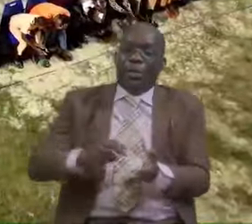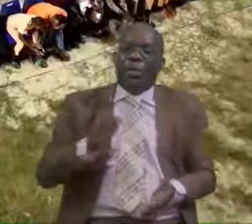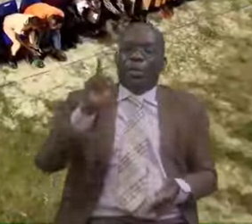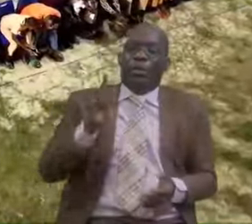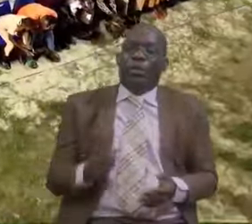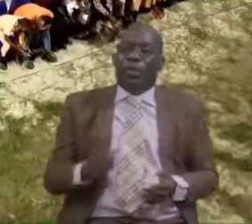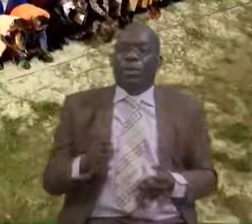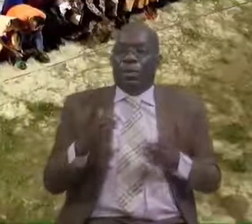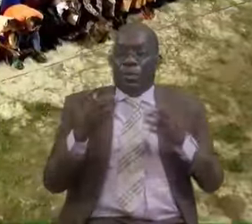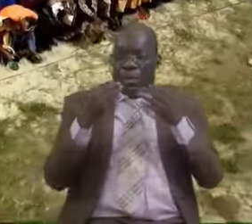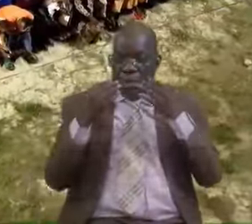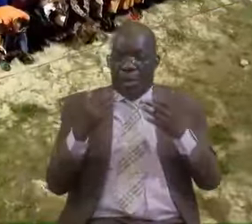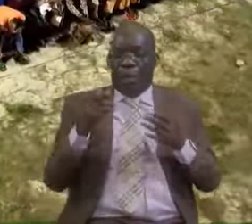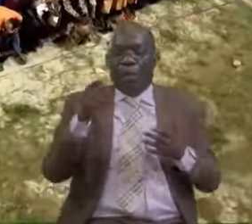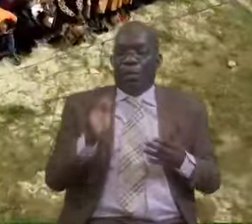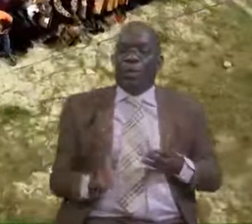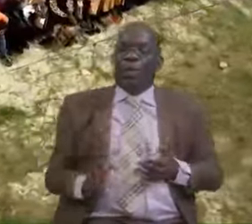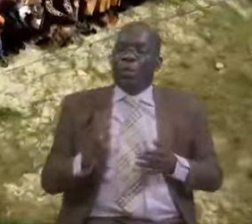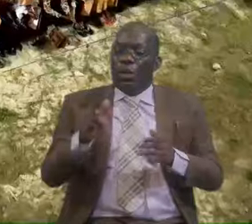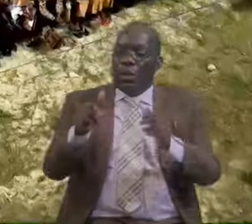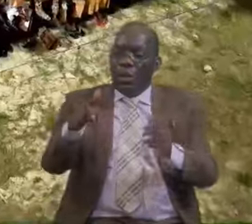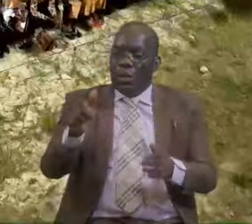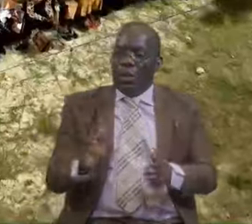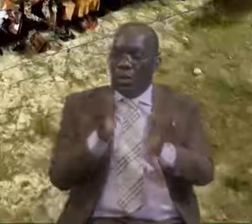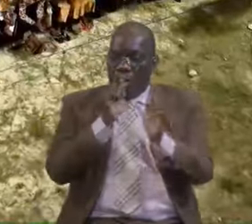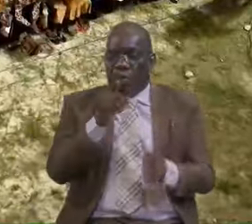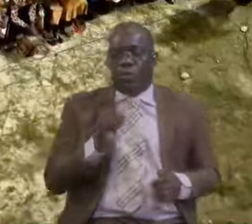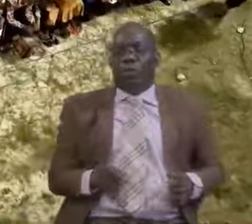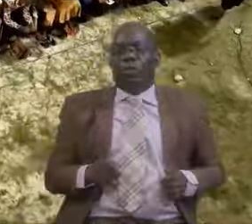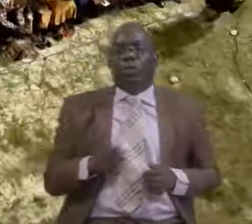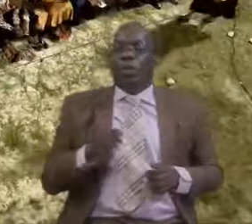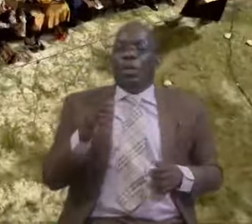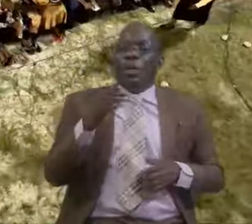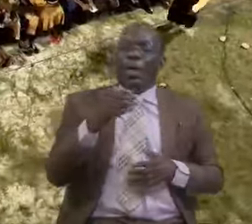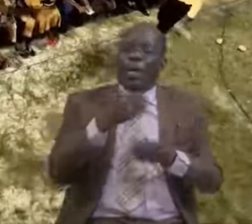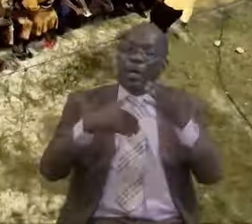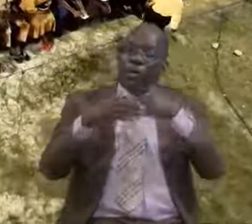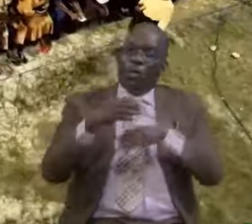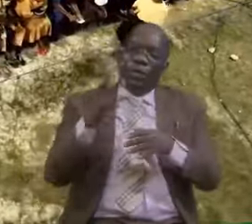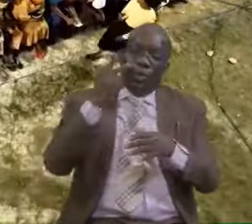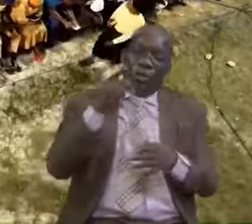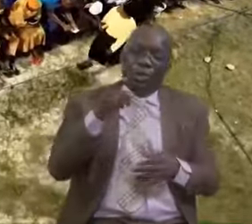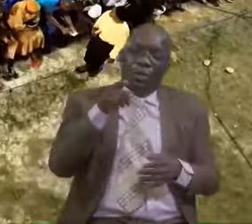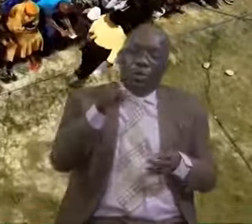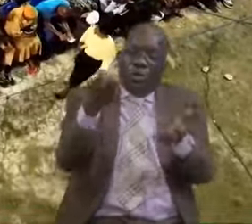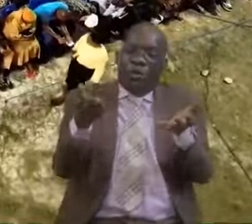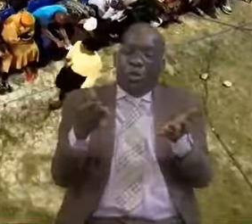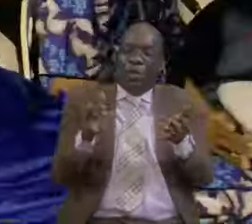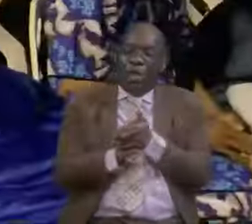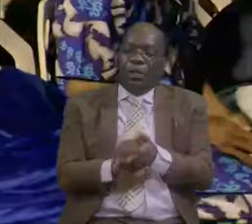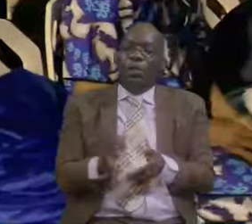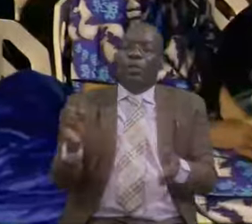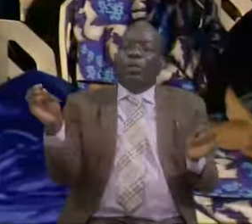bless you. Heaven sees you there. You are raising up your hand. You want that impossibility